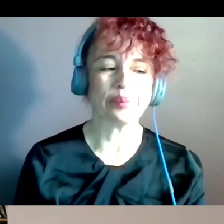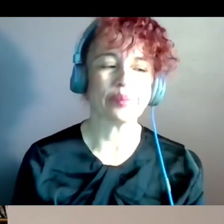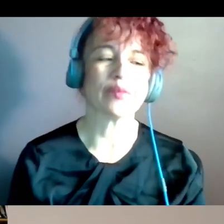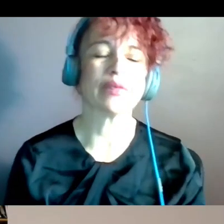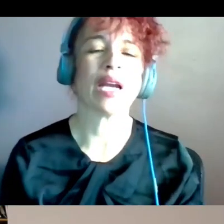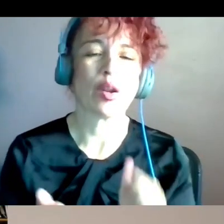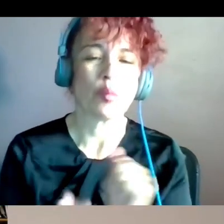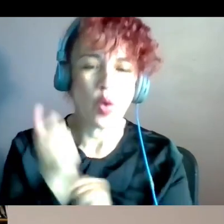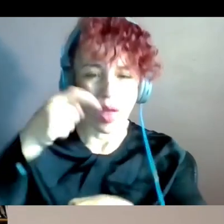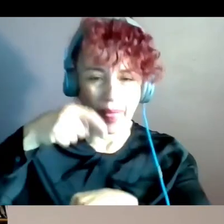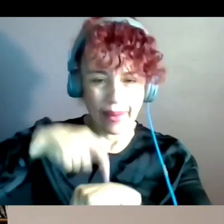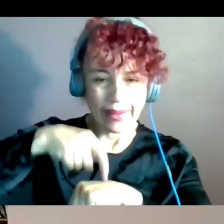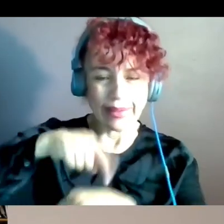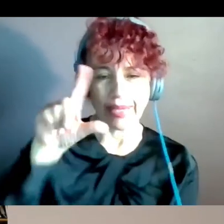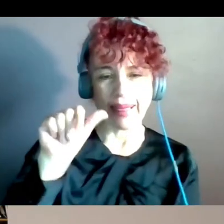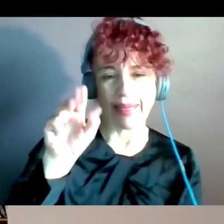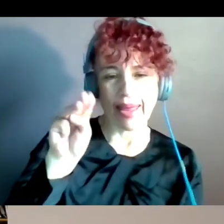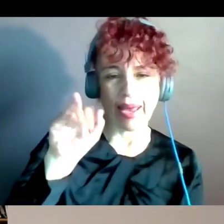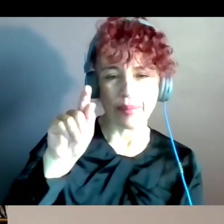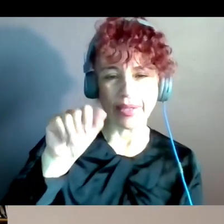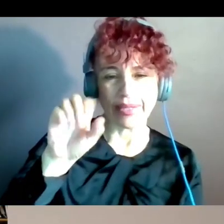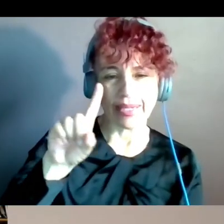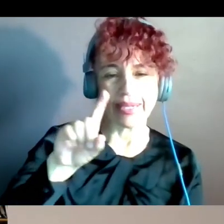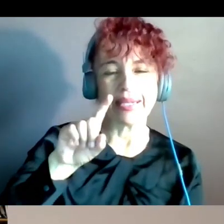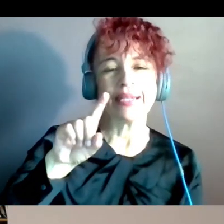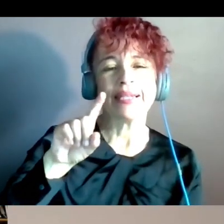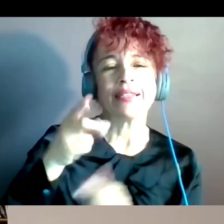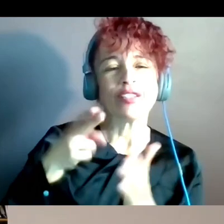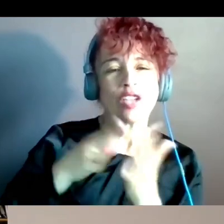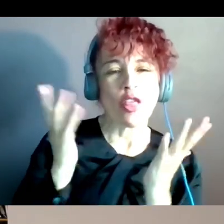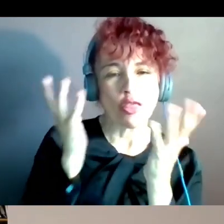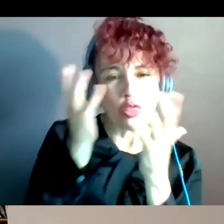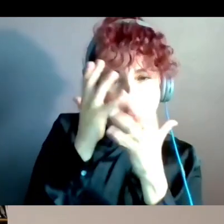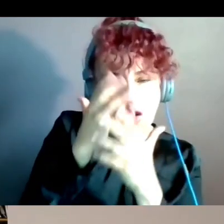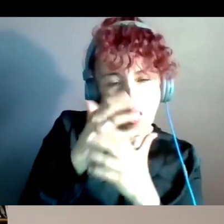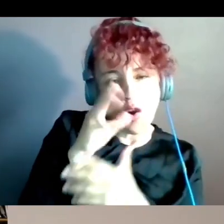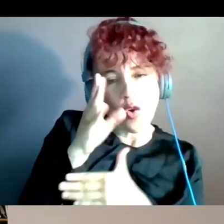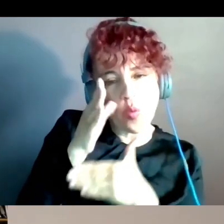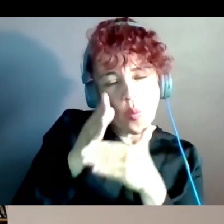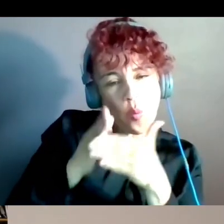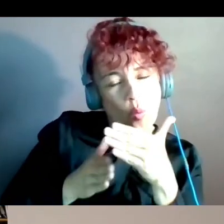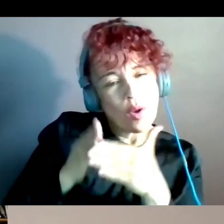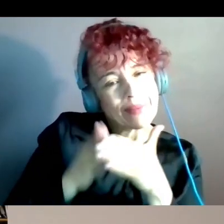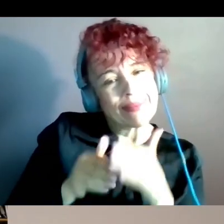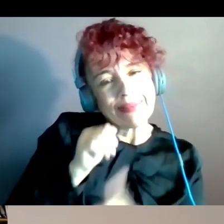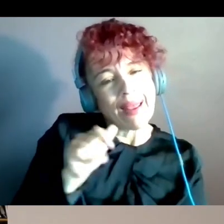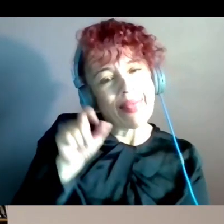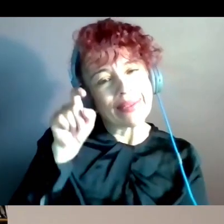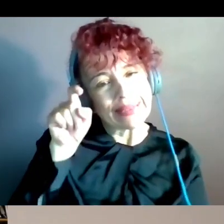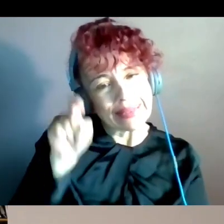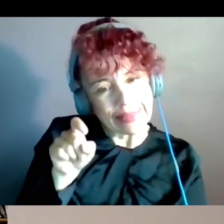Most of the time when I'm laminating, it's to contrast a darker wood and a lighter wood, but not